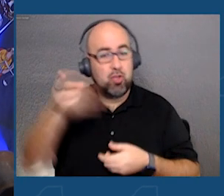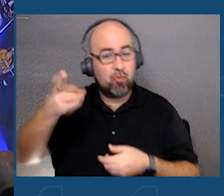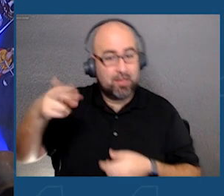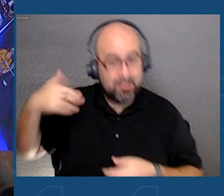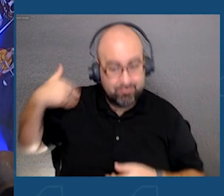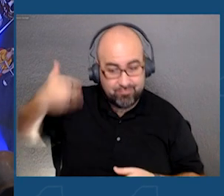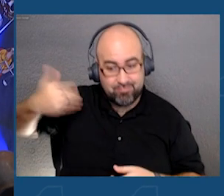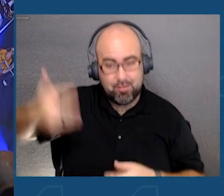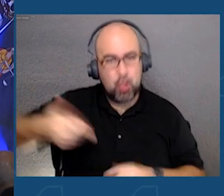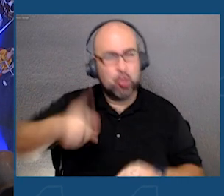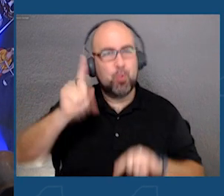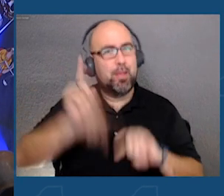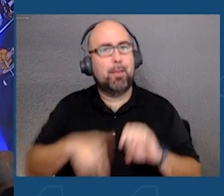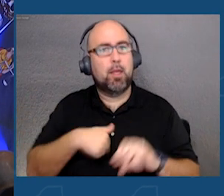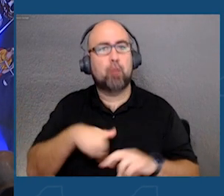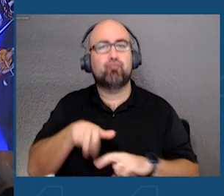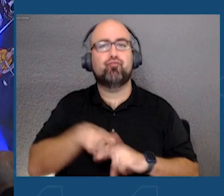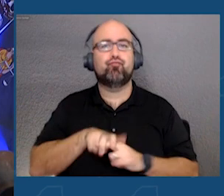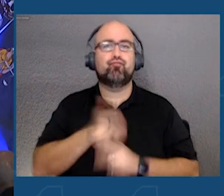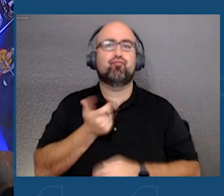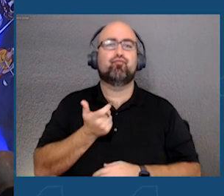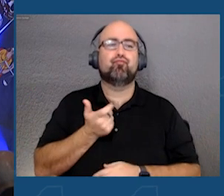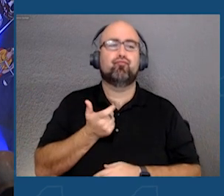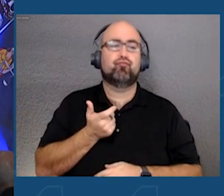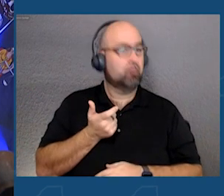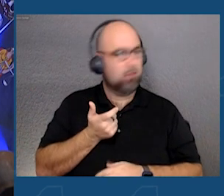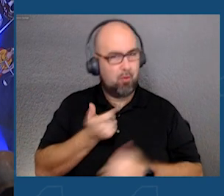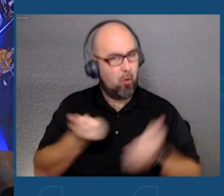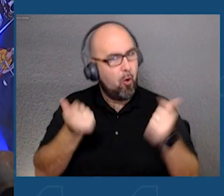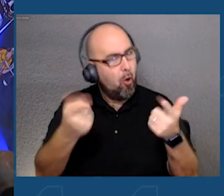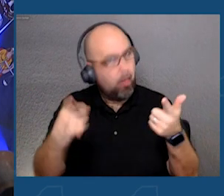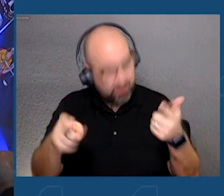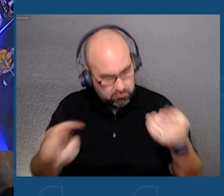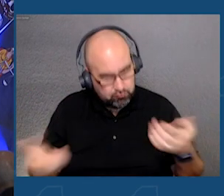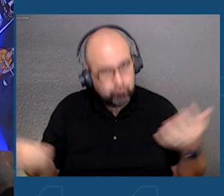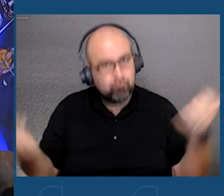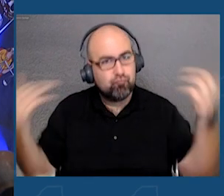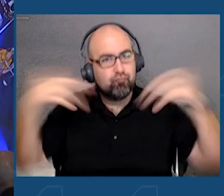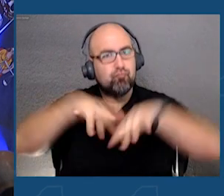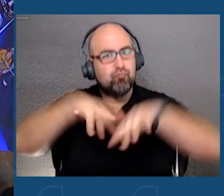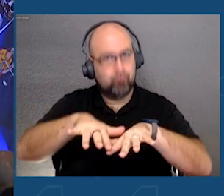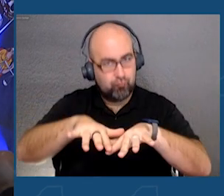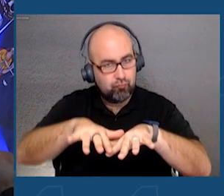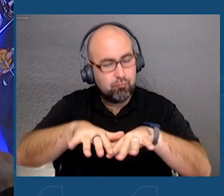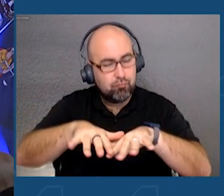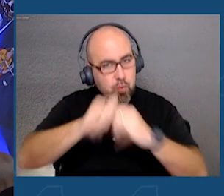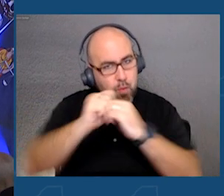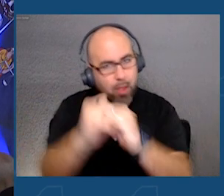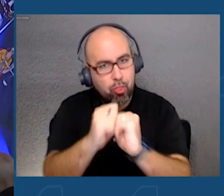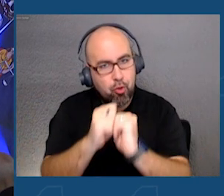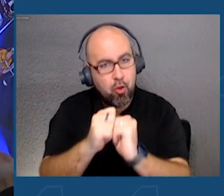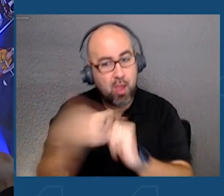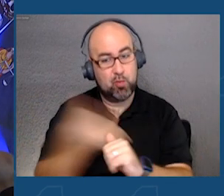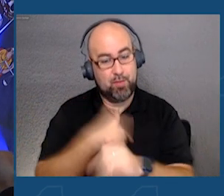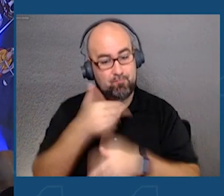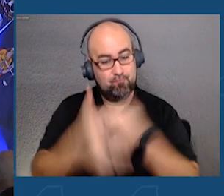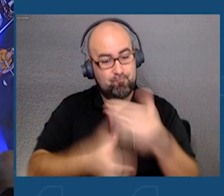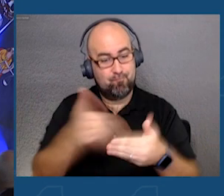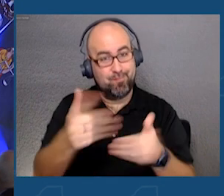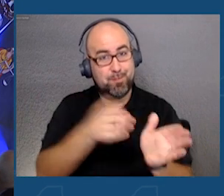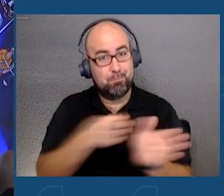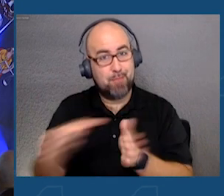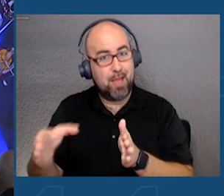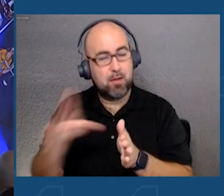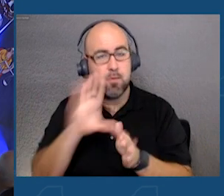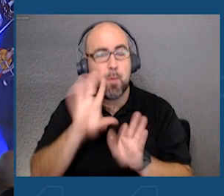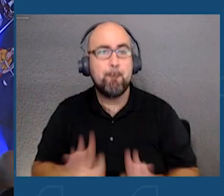one. We all must get on the field together. And so as we execute this plan, it is imperative that the entire